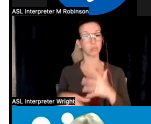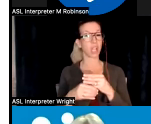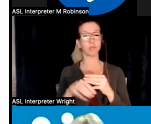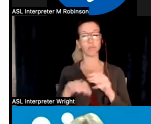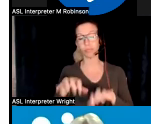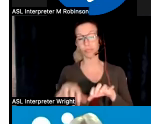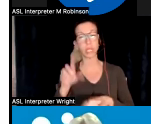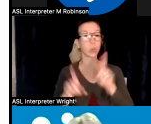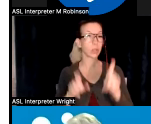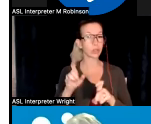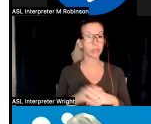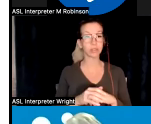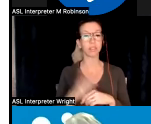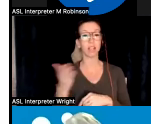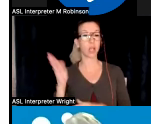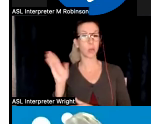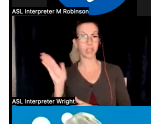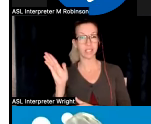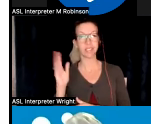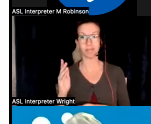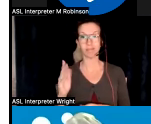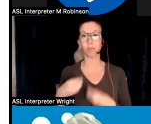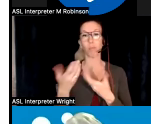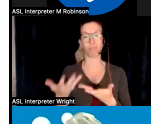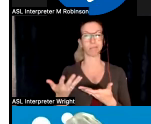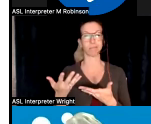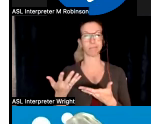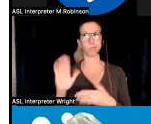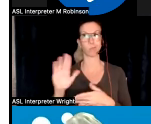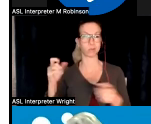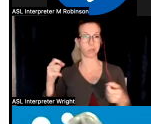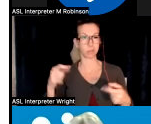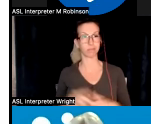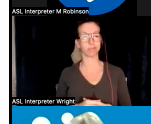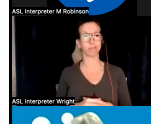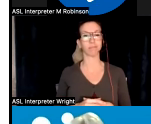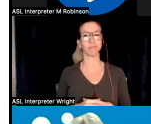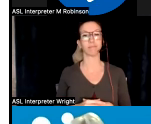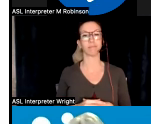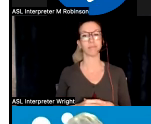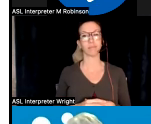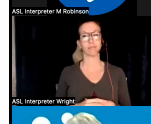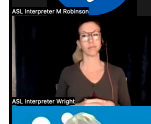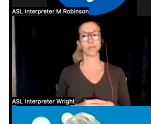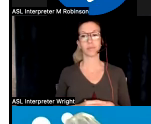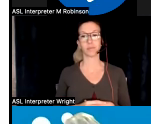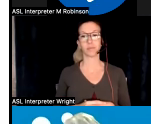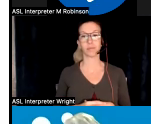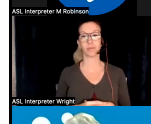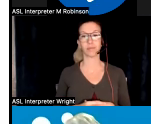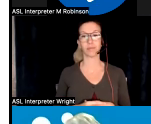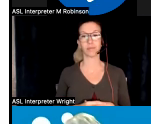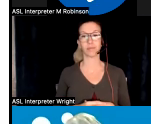can be able to provide you any insight around the topic. And then as always, we cannot do this without